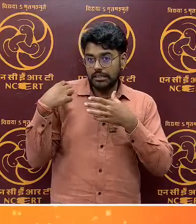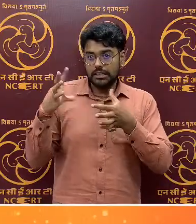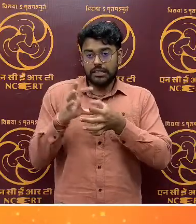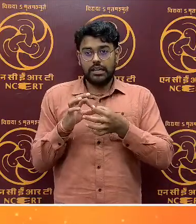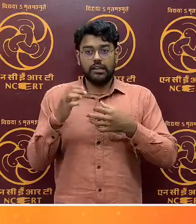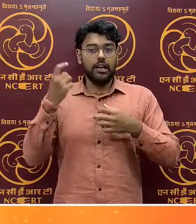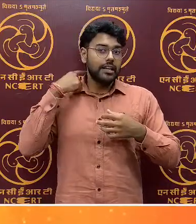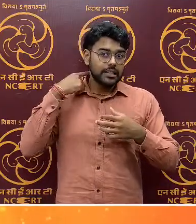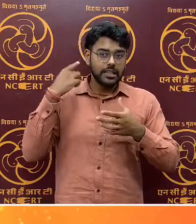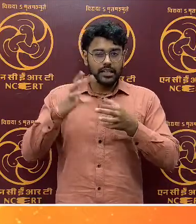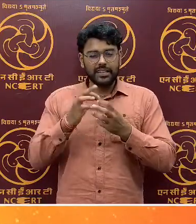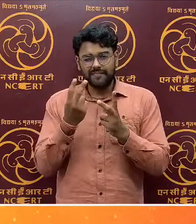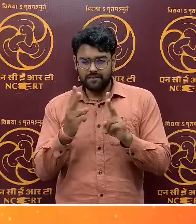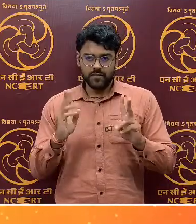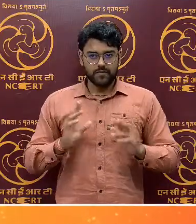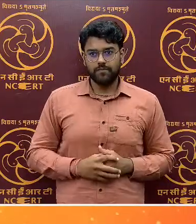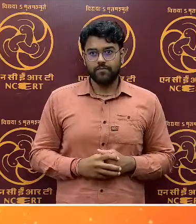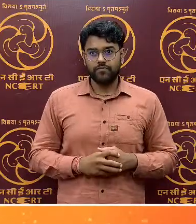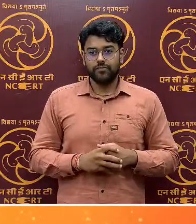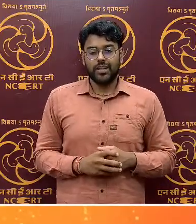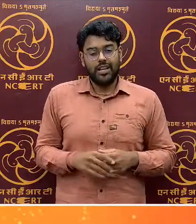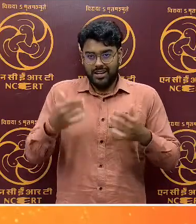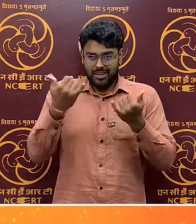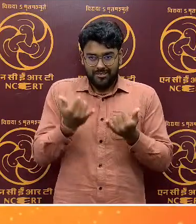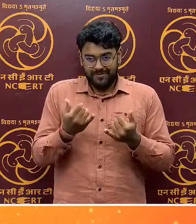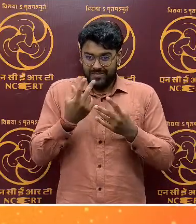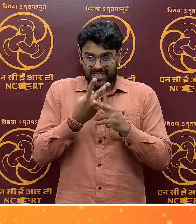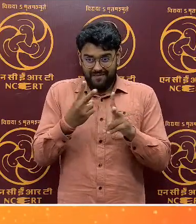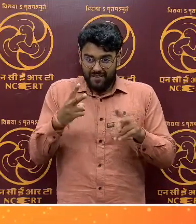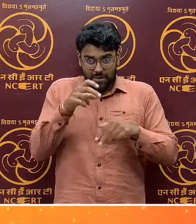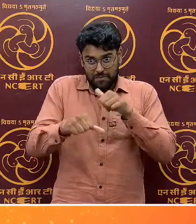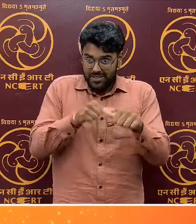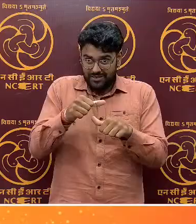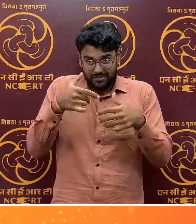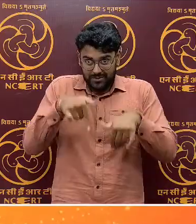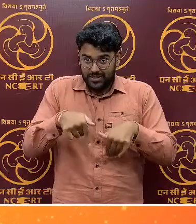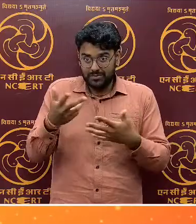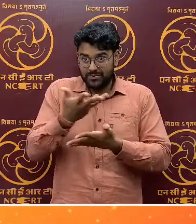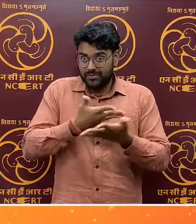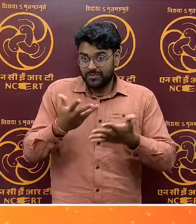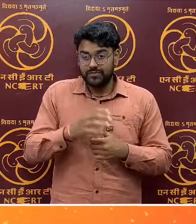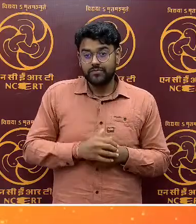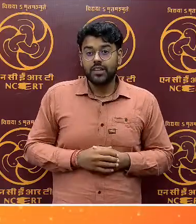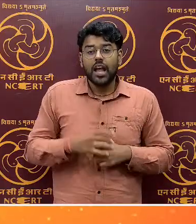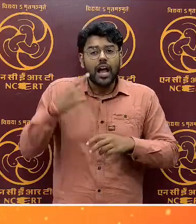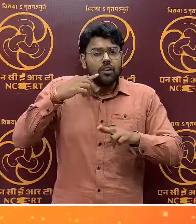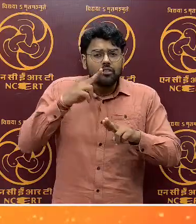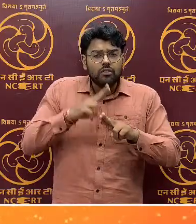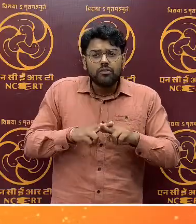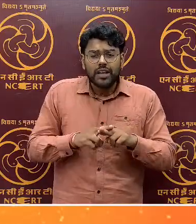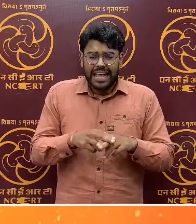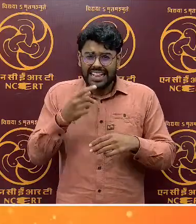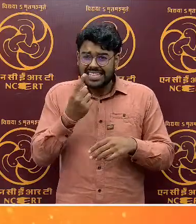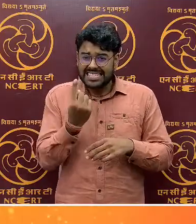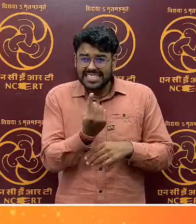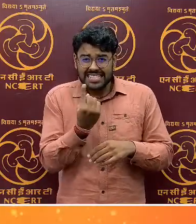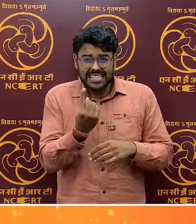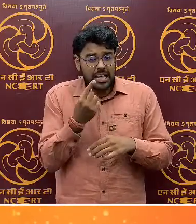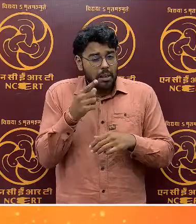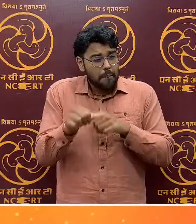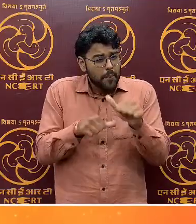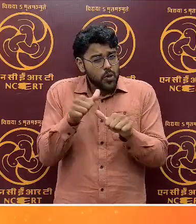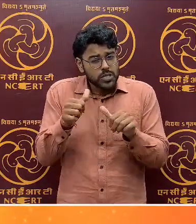Next, we have now all these processes that we talked of, right? If even a single